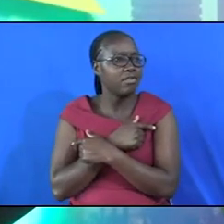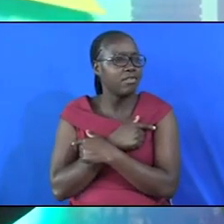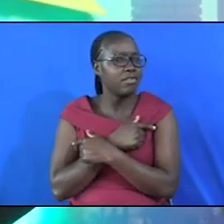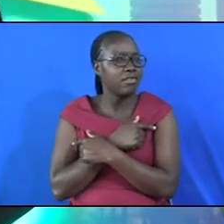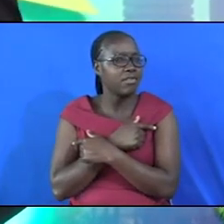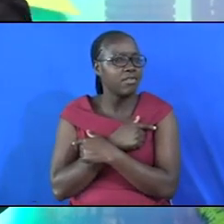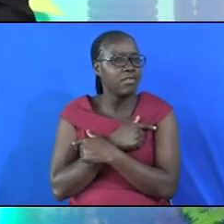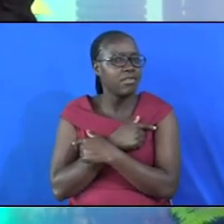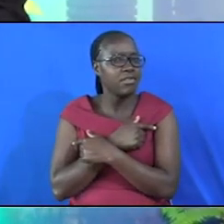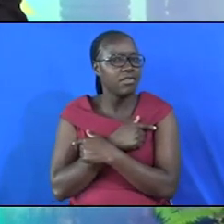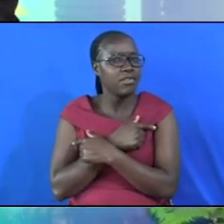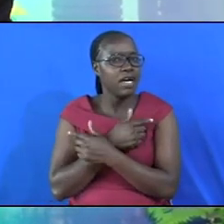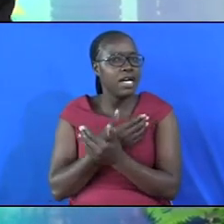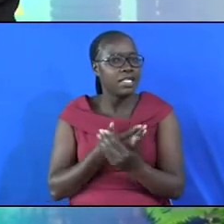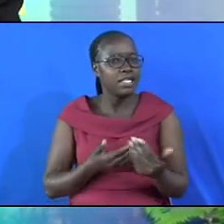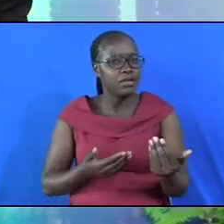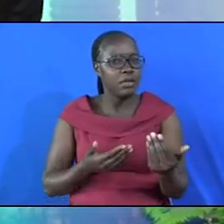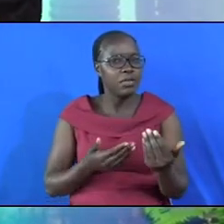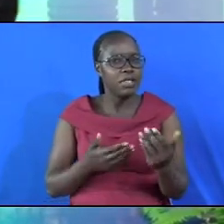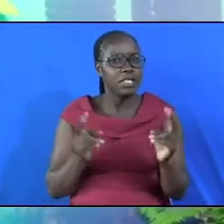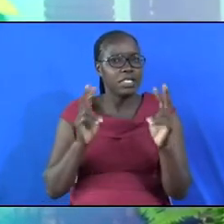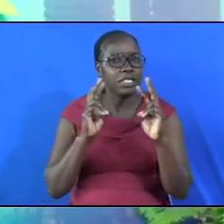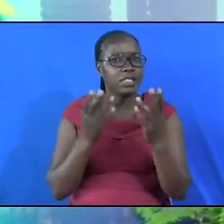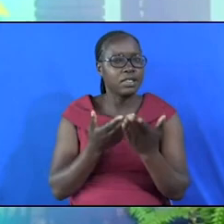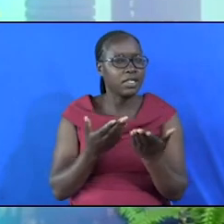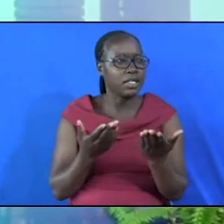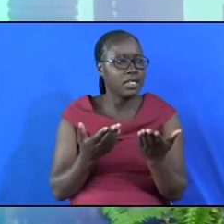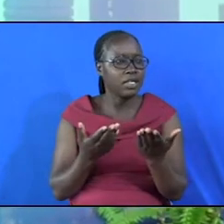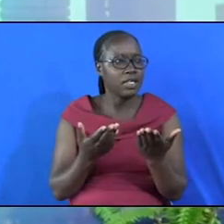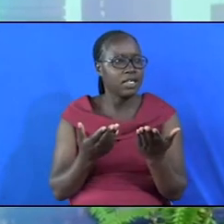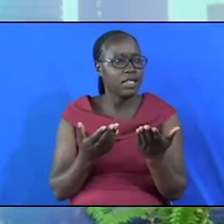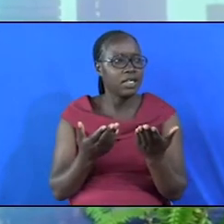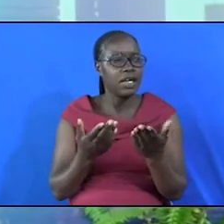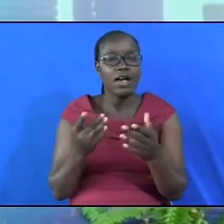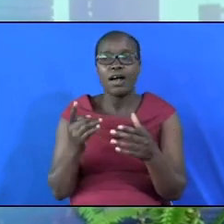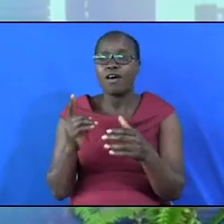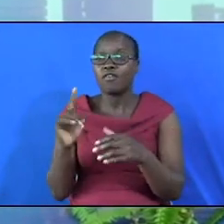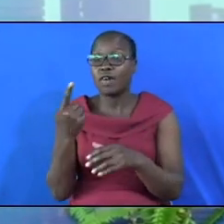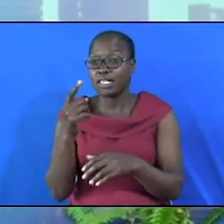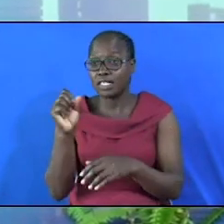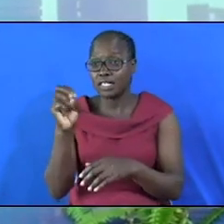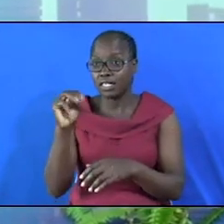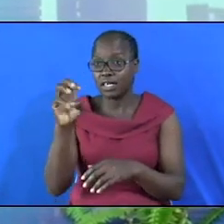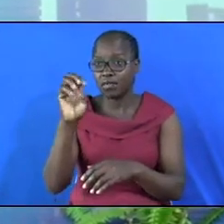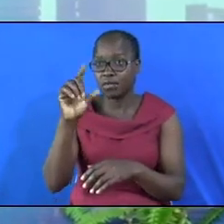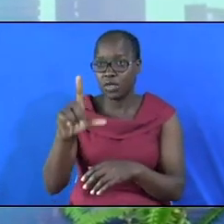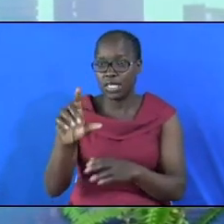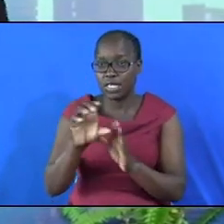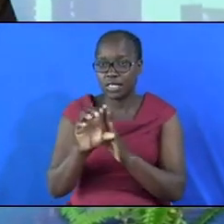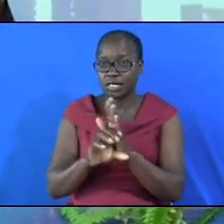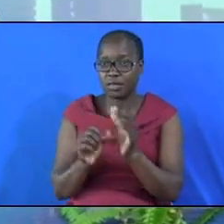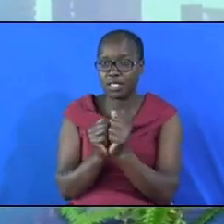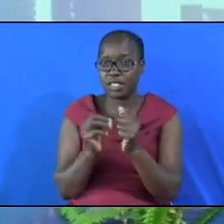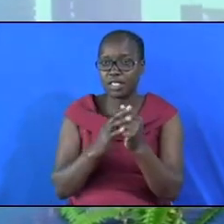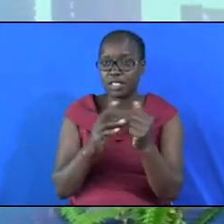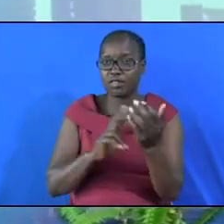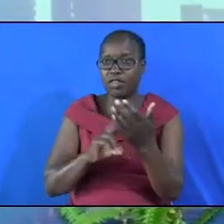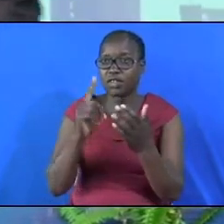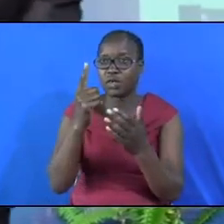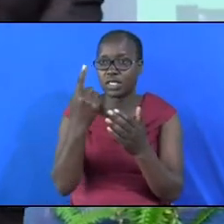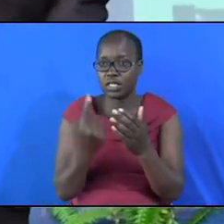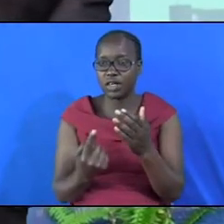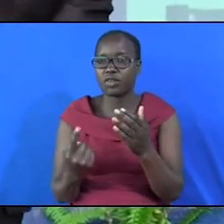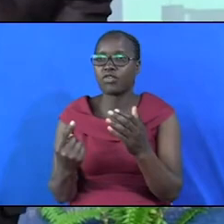Bible. Because when you study very well, 1 Samuel chapter 18, verses 1 through to